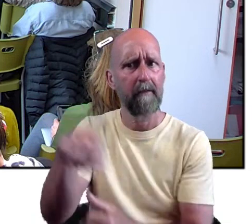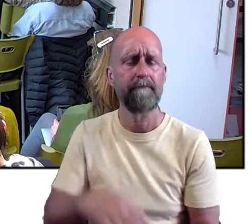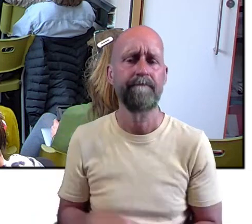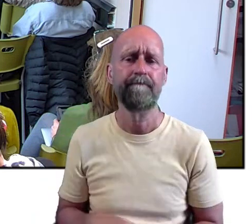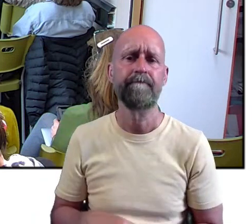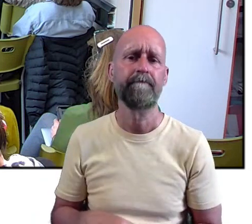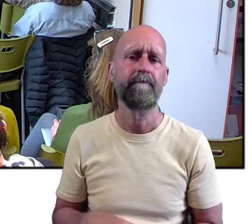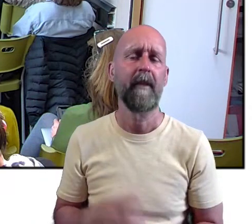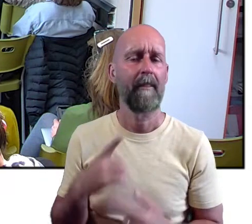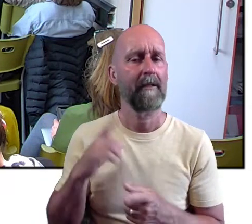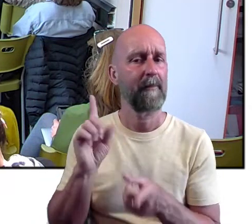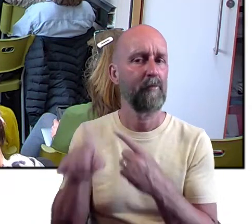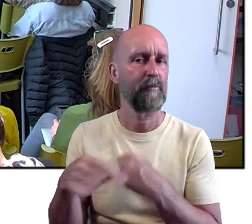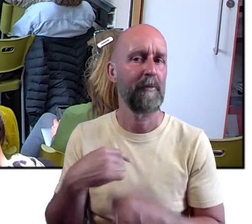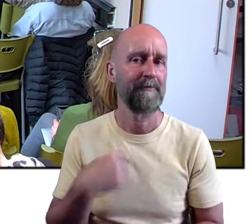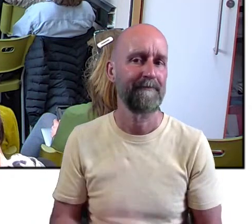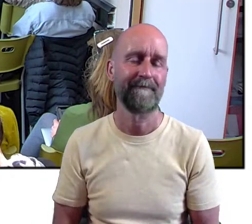response.